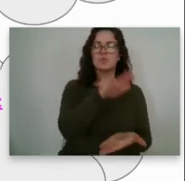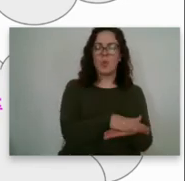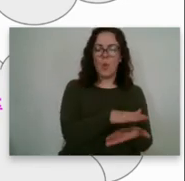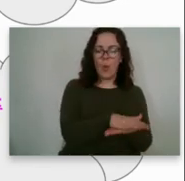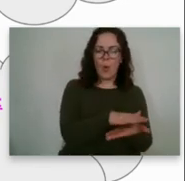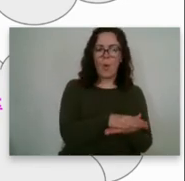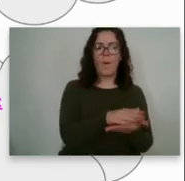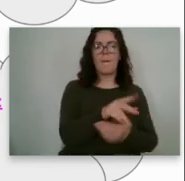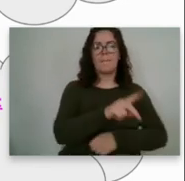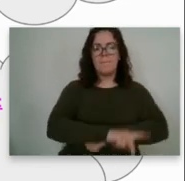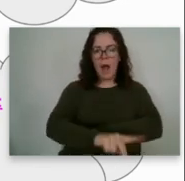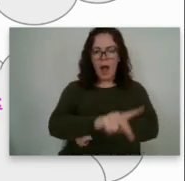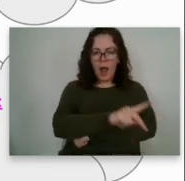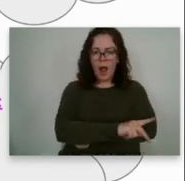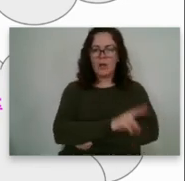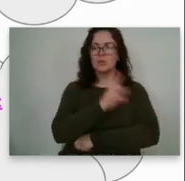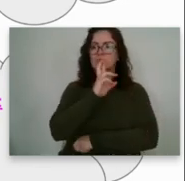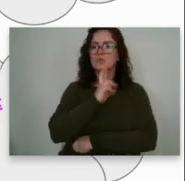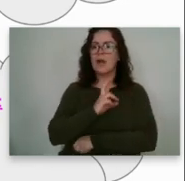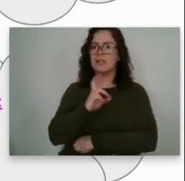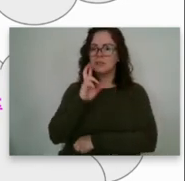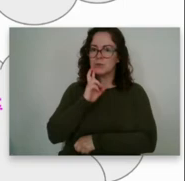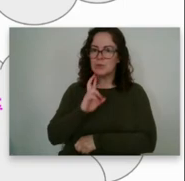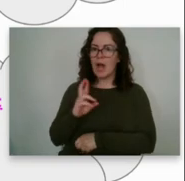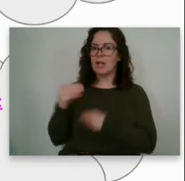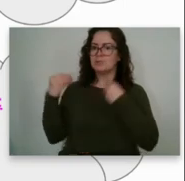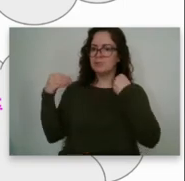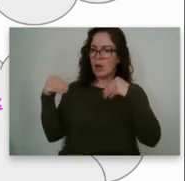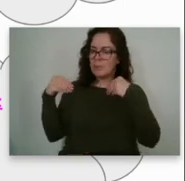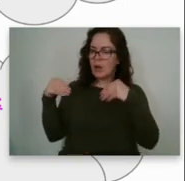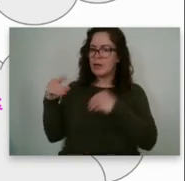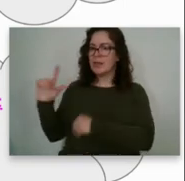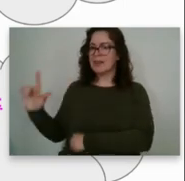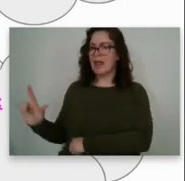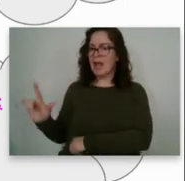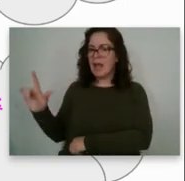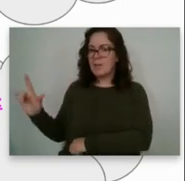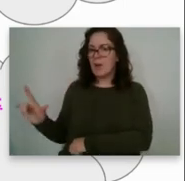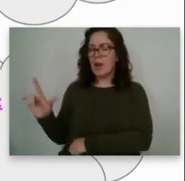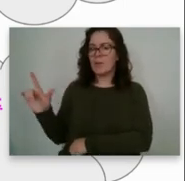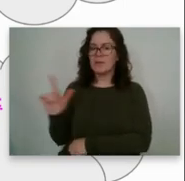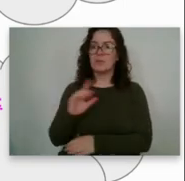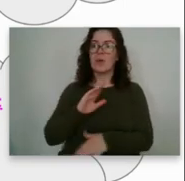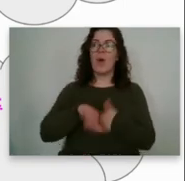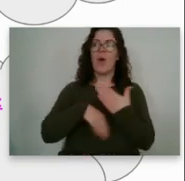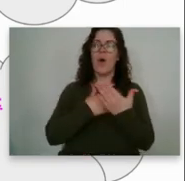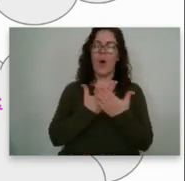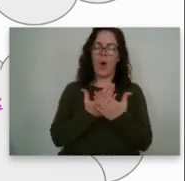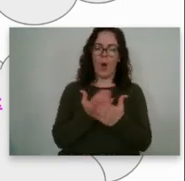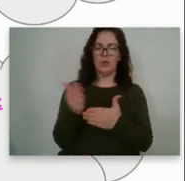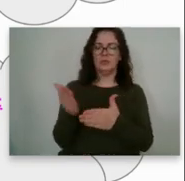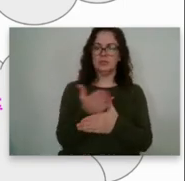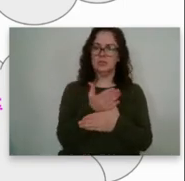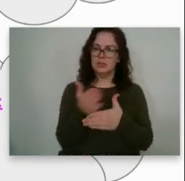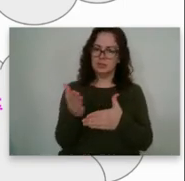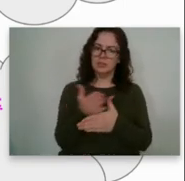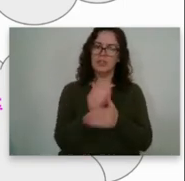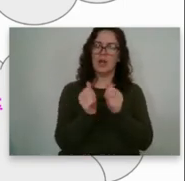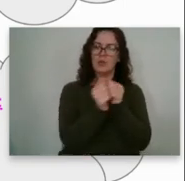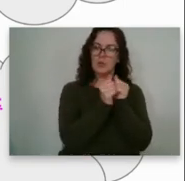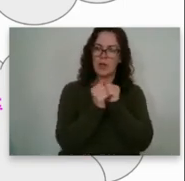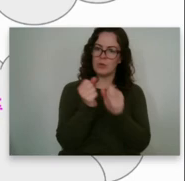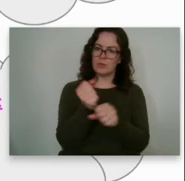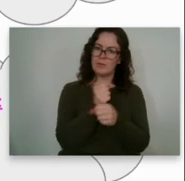restaurants and farmers markets, libraries. Those are things that we all share together, so we have to work together to make them